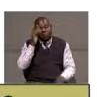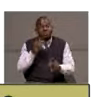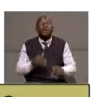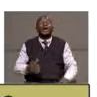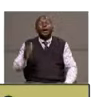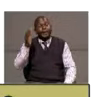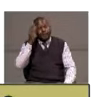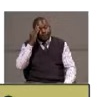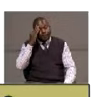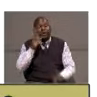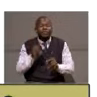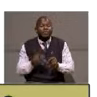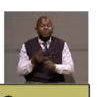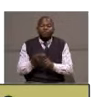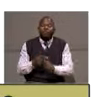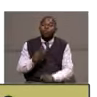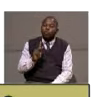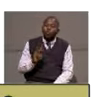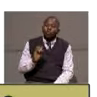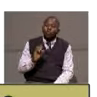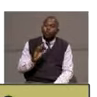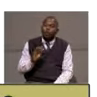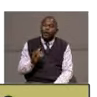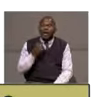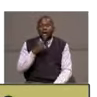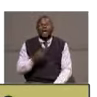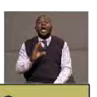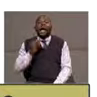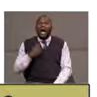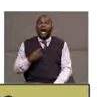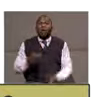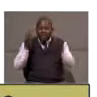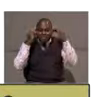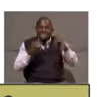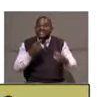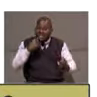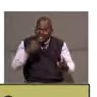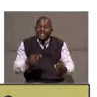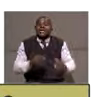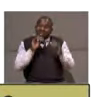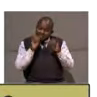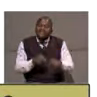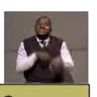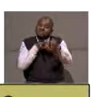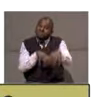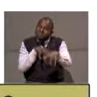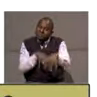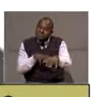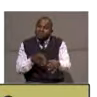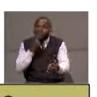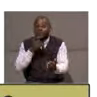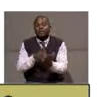my people in Kole very well. These are people who will say, our president has said we should dig the gardens of